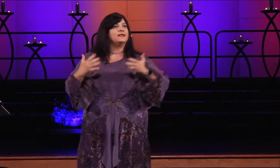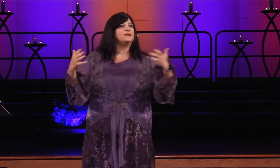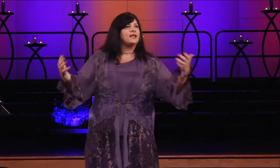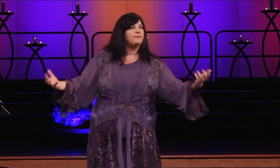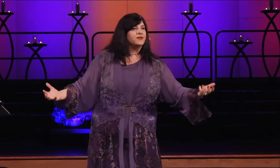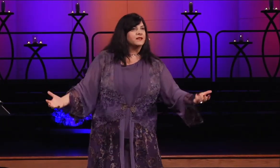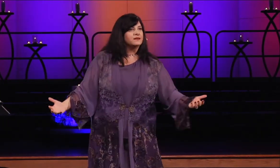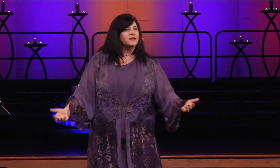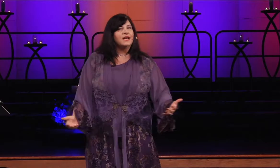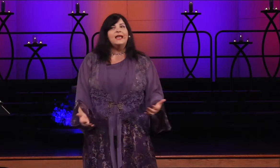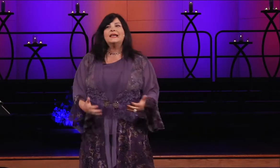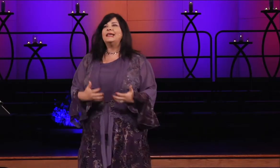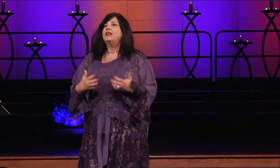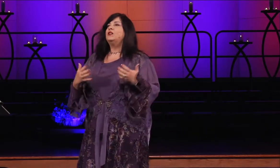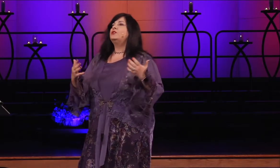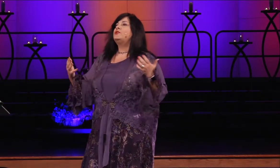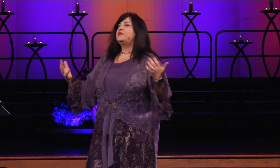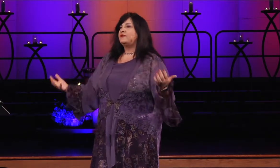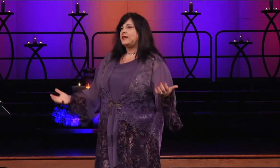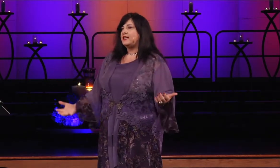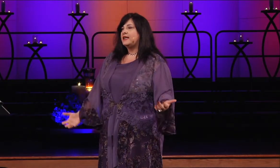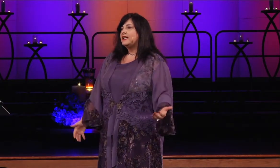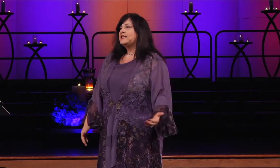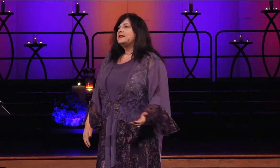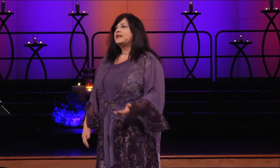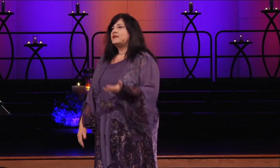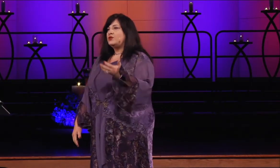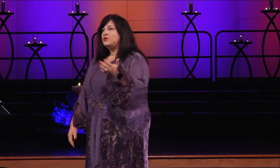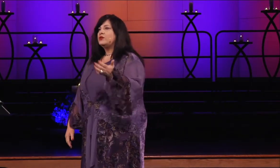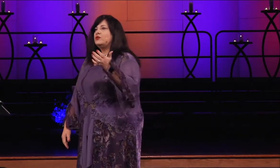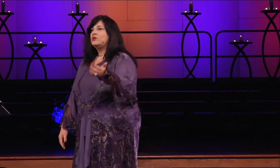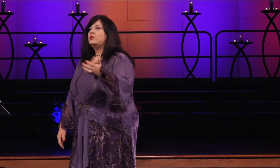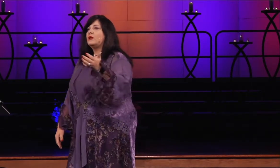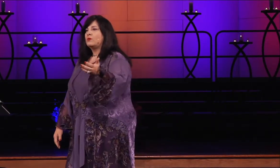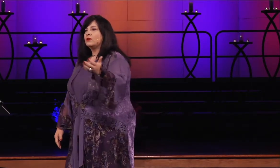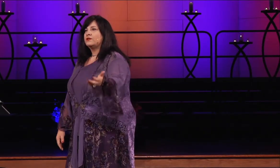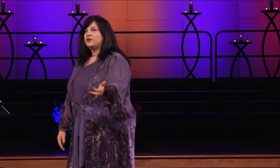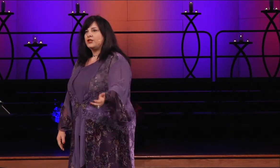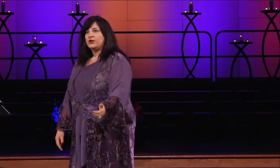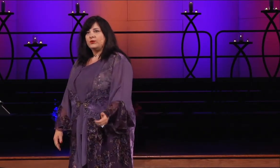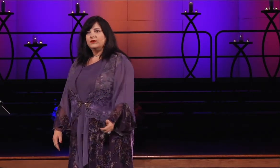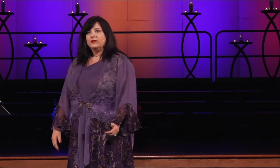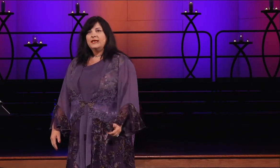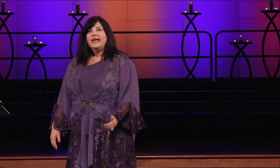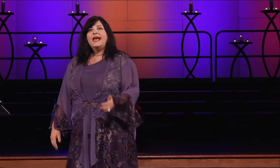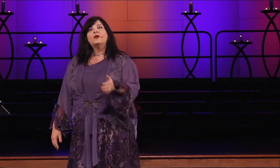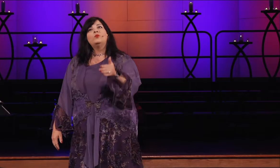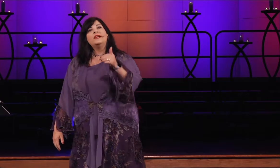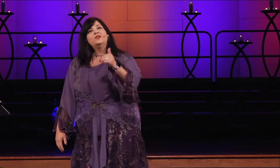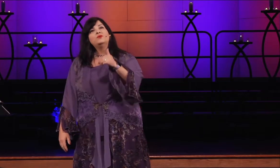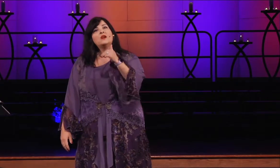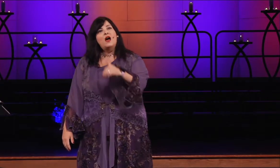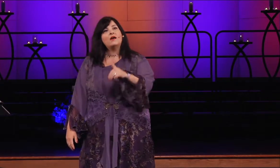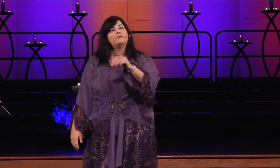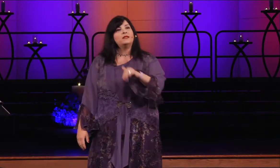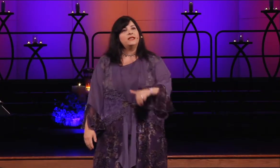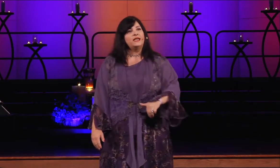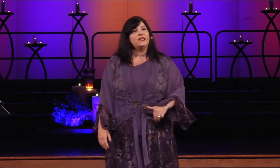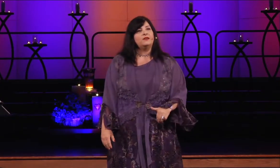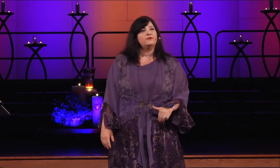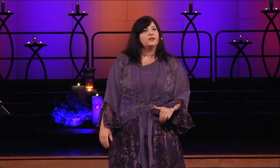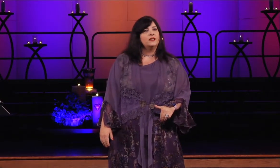and an acceptance, an inclusivity that says you can do what works for you. And we do